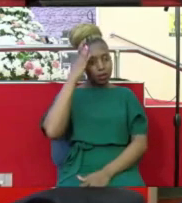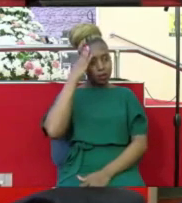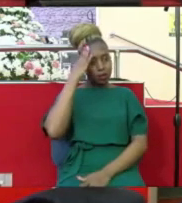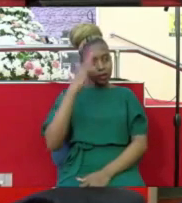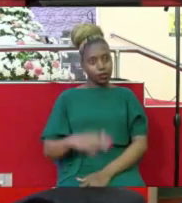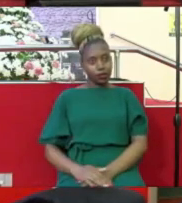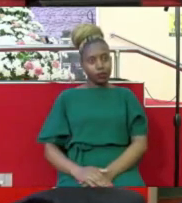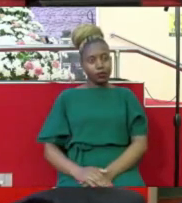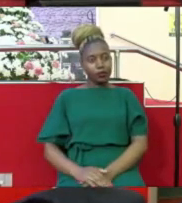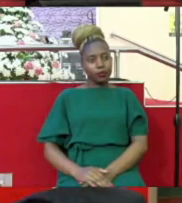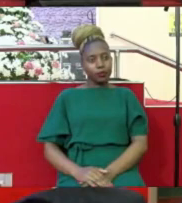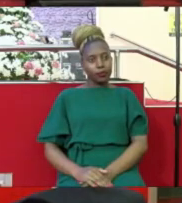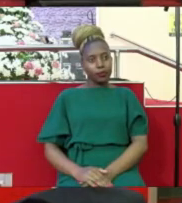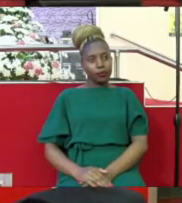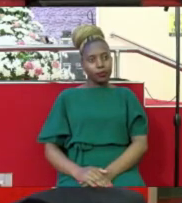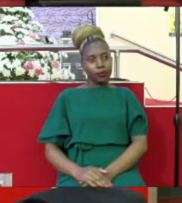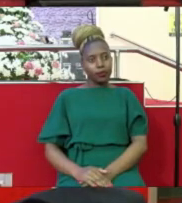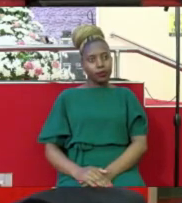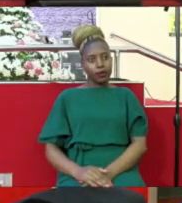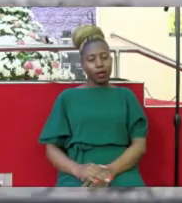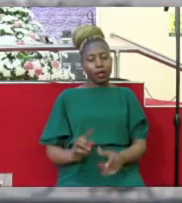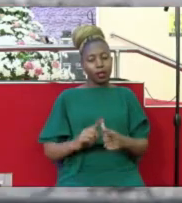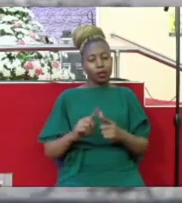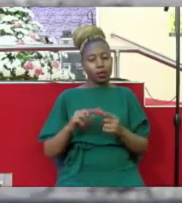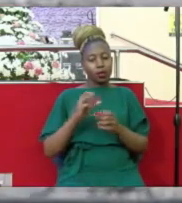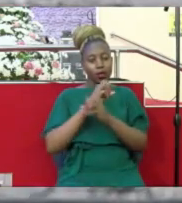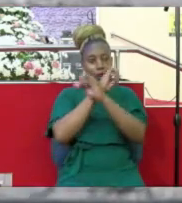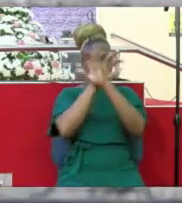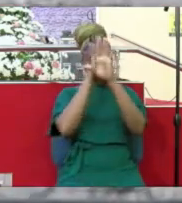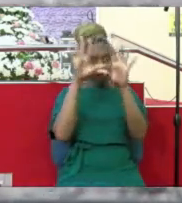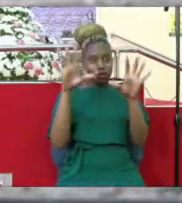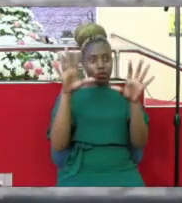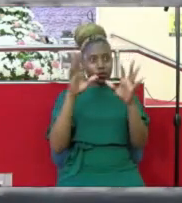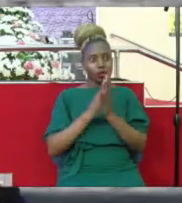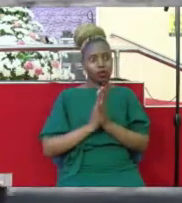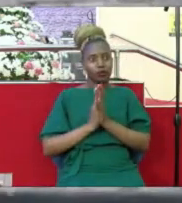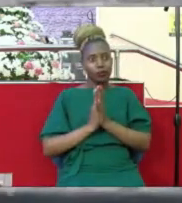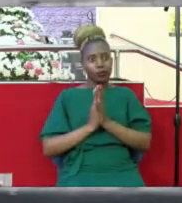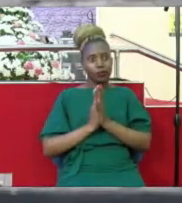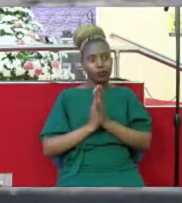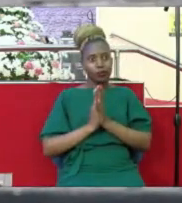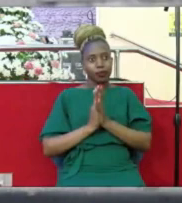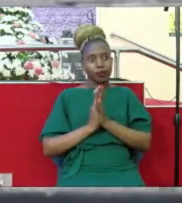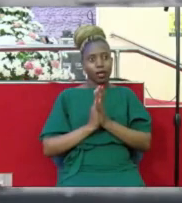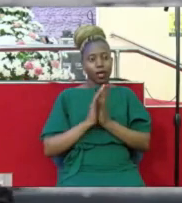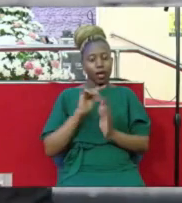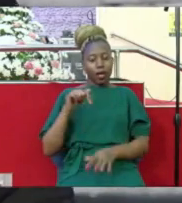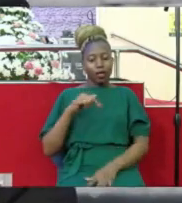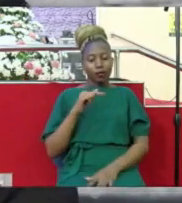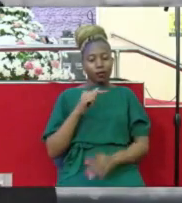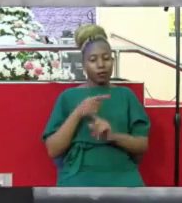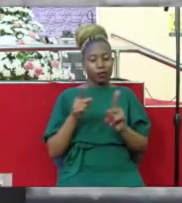and this revelation, and we don't mix it with faith.